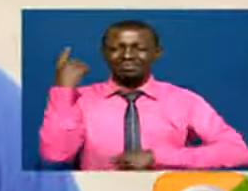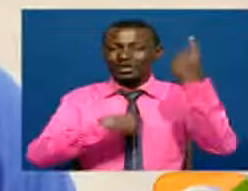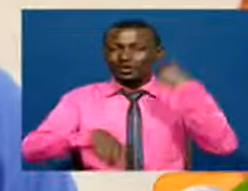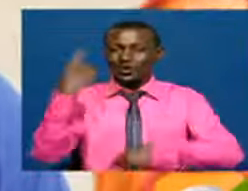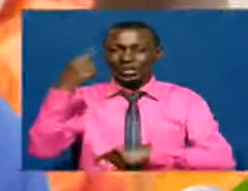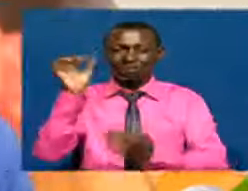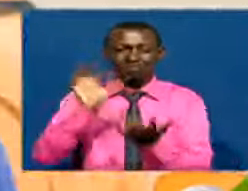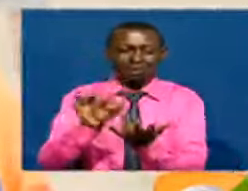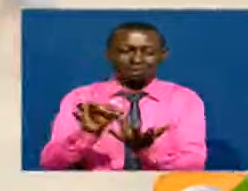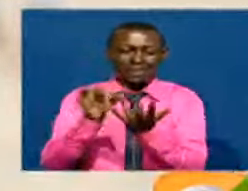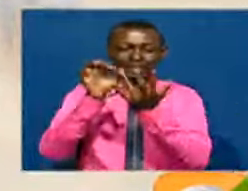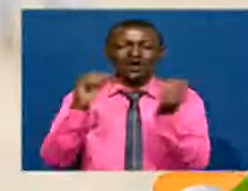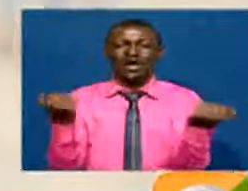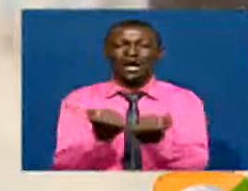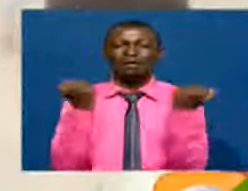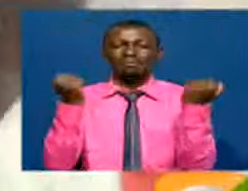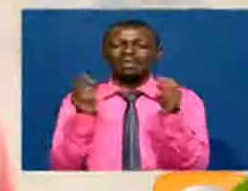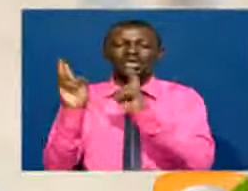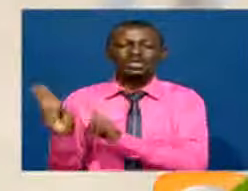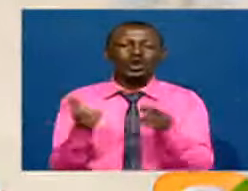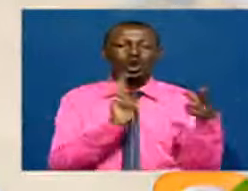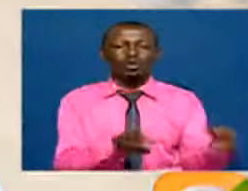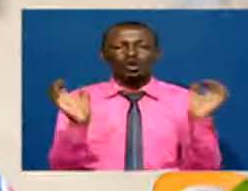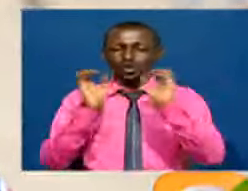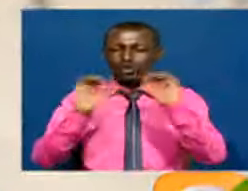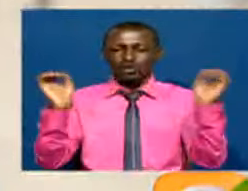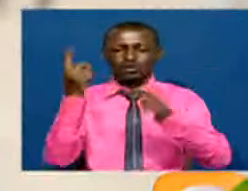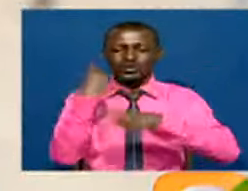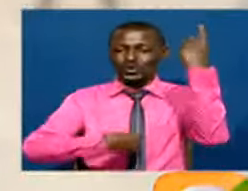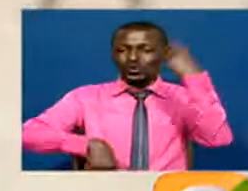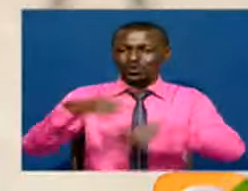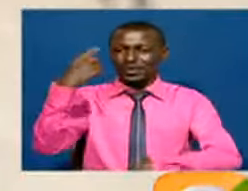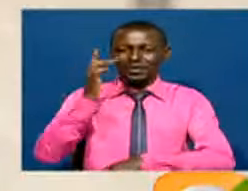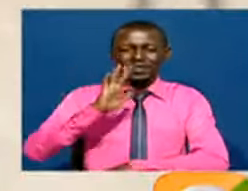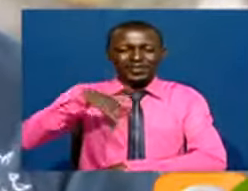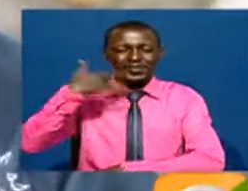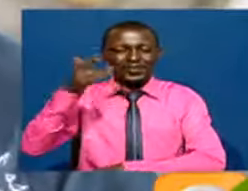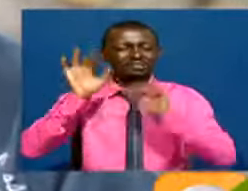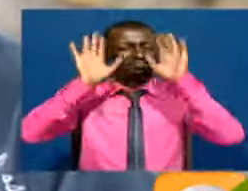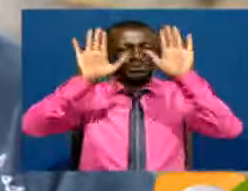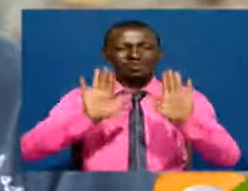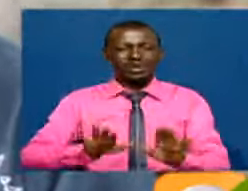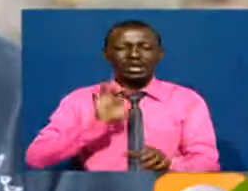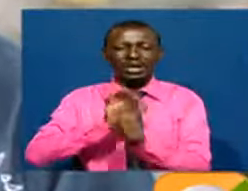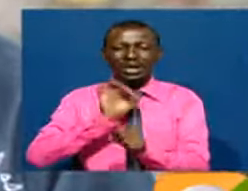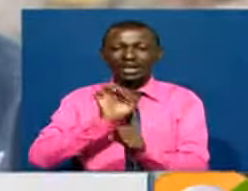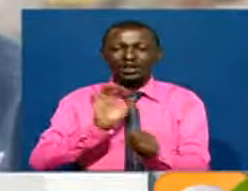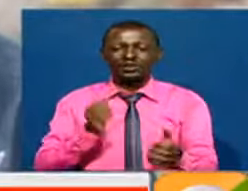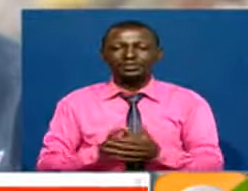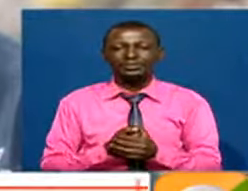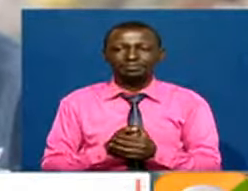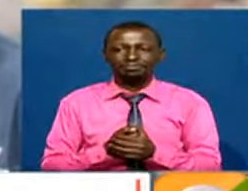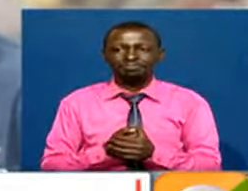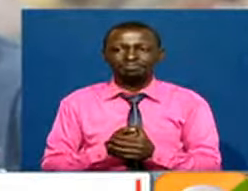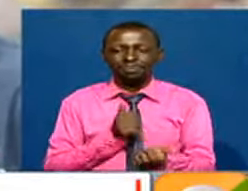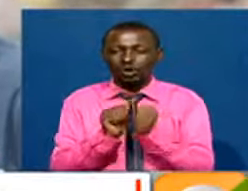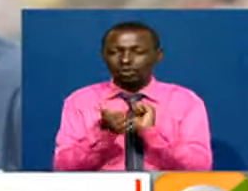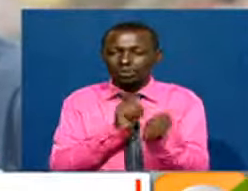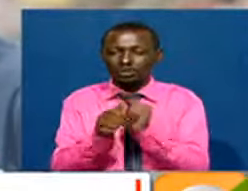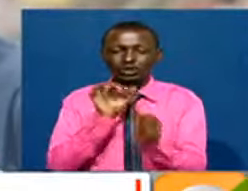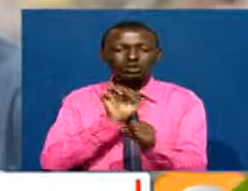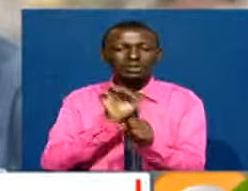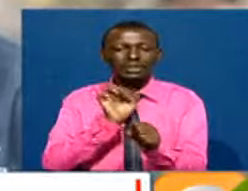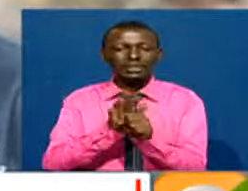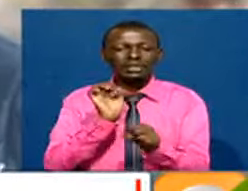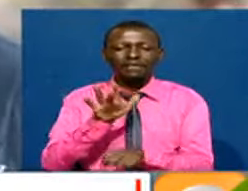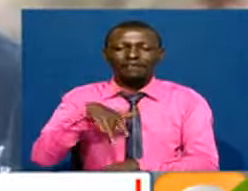special. They don't come often. So to have the win is really important. This event has attracted more support than